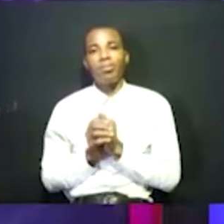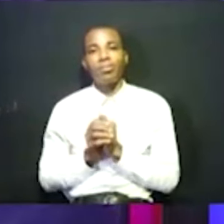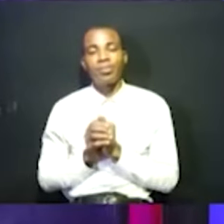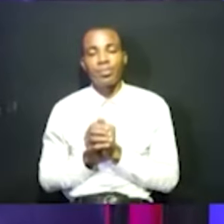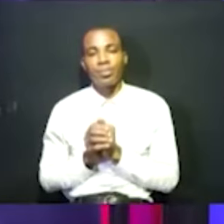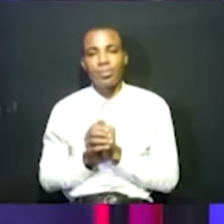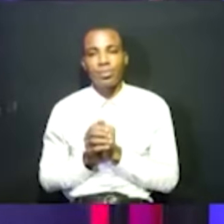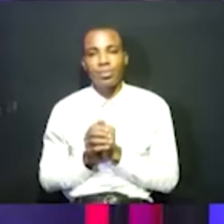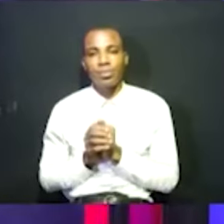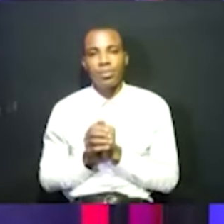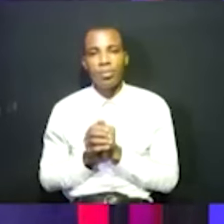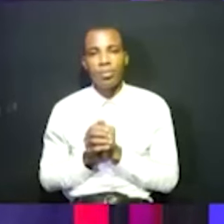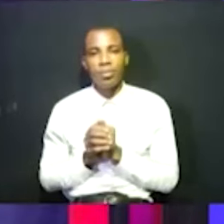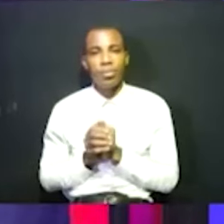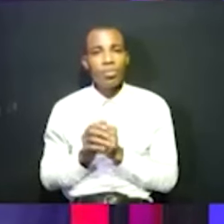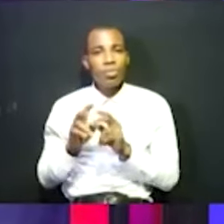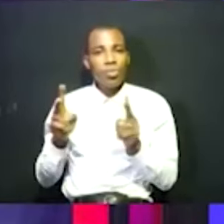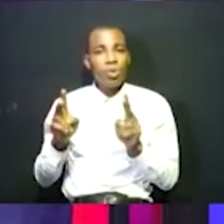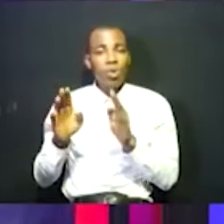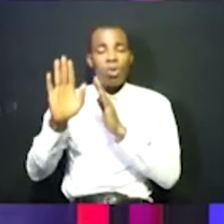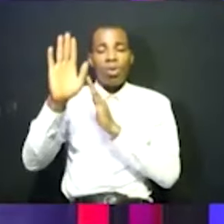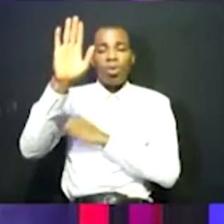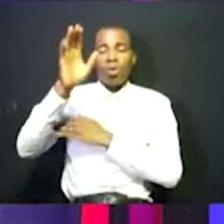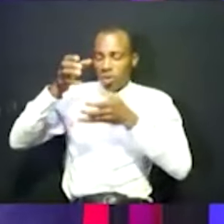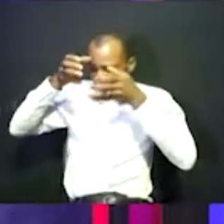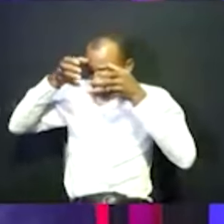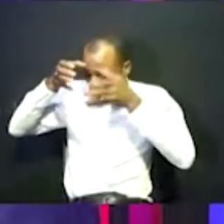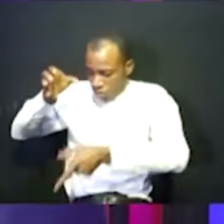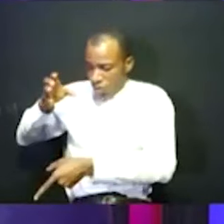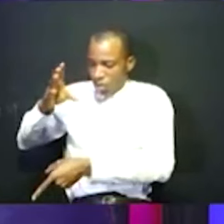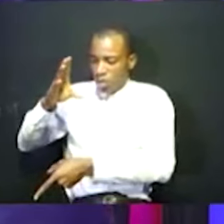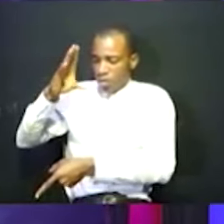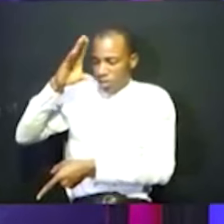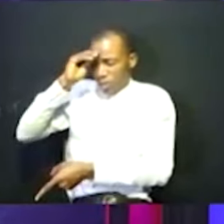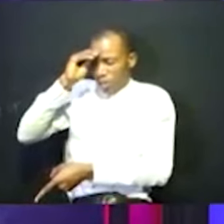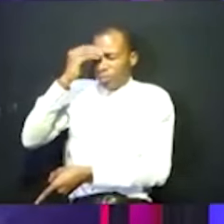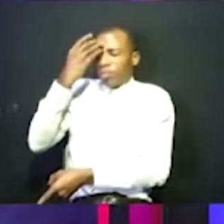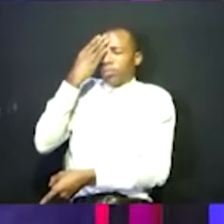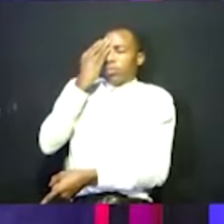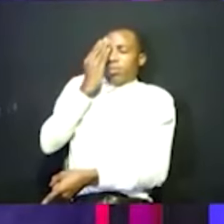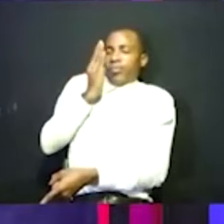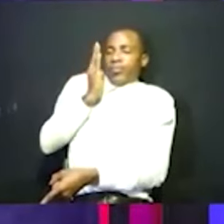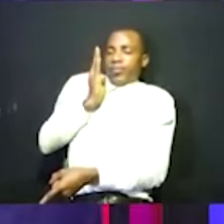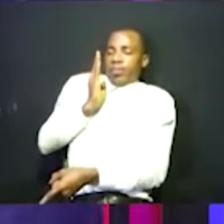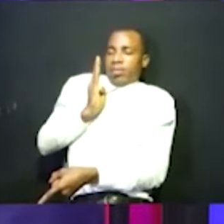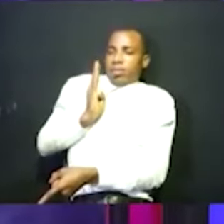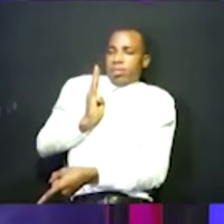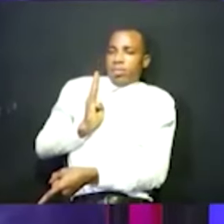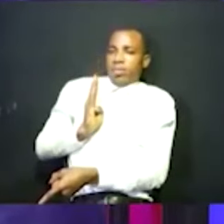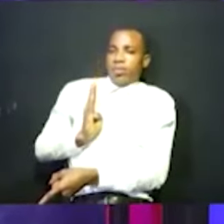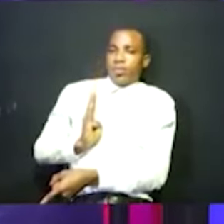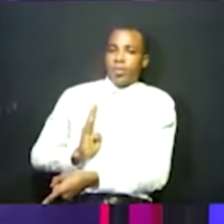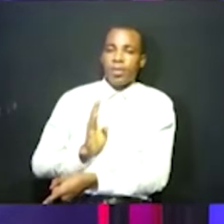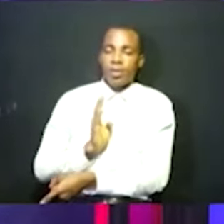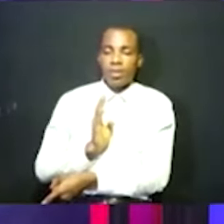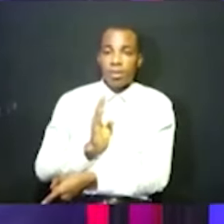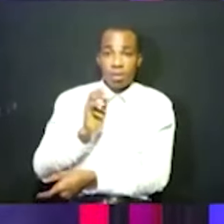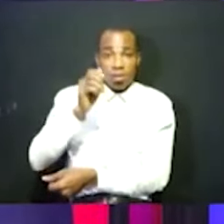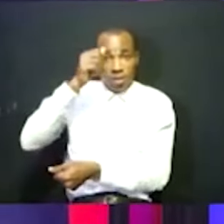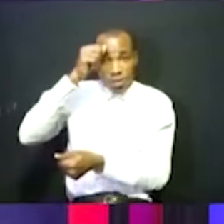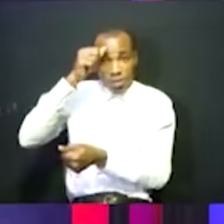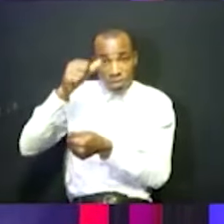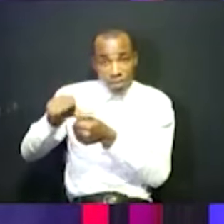the Lord caused the man to fall into a deep sleep. Remember that Adam did